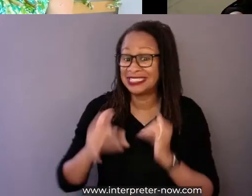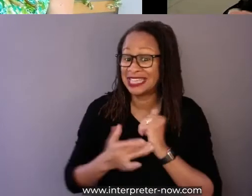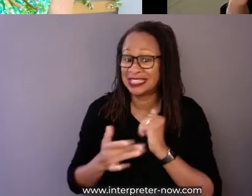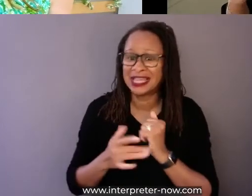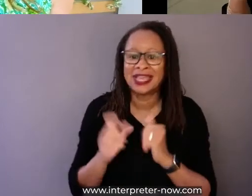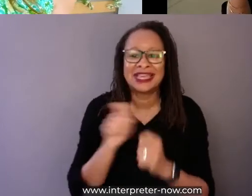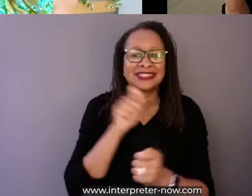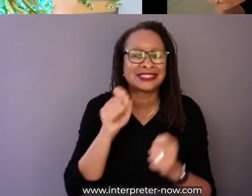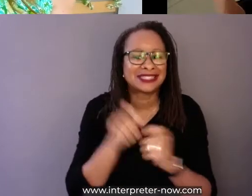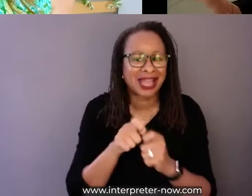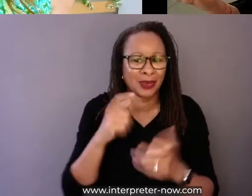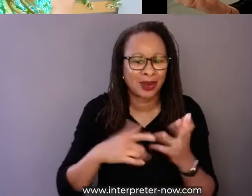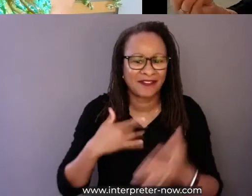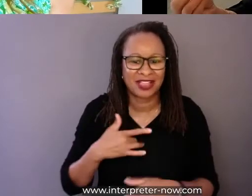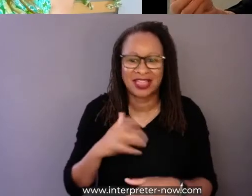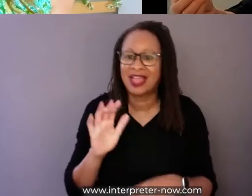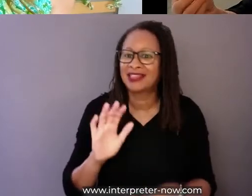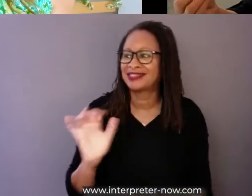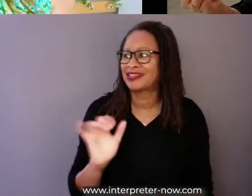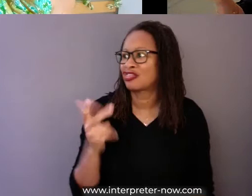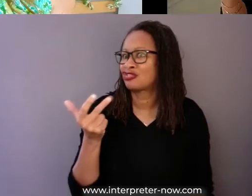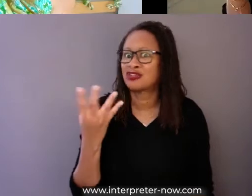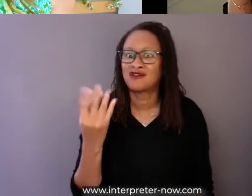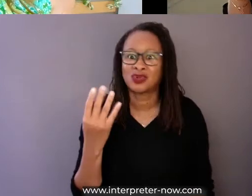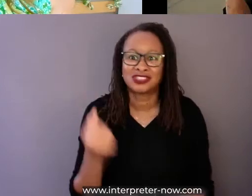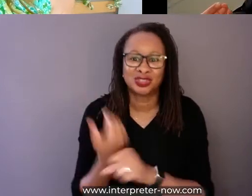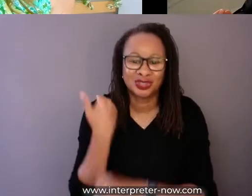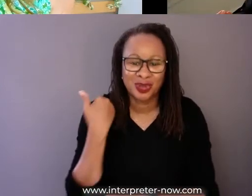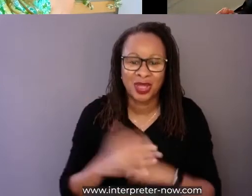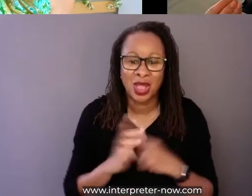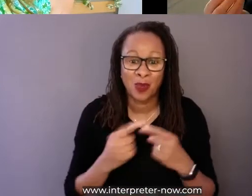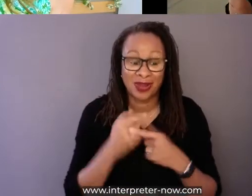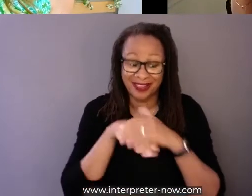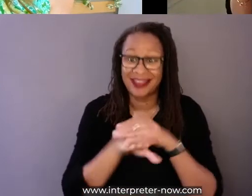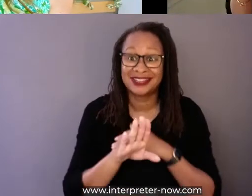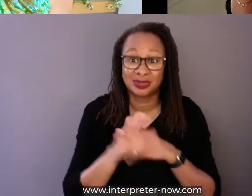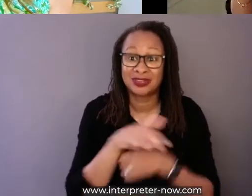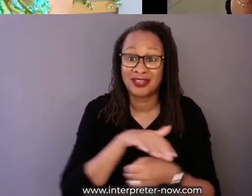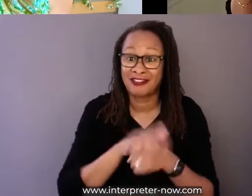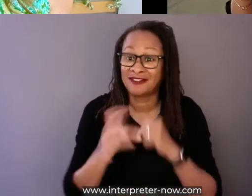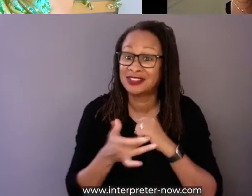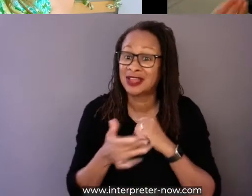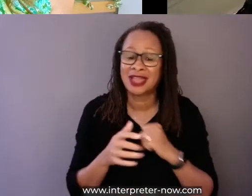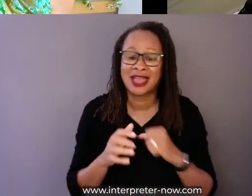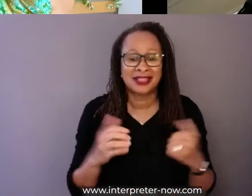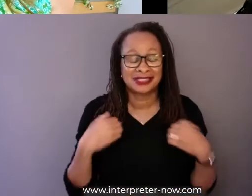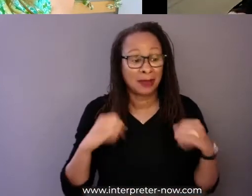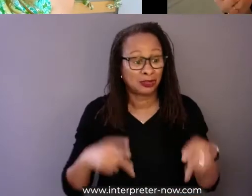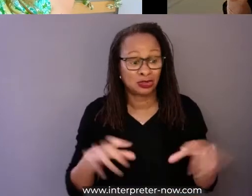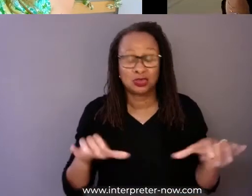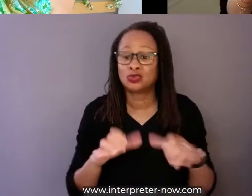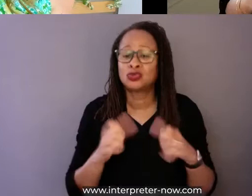is exactly what I felt like 13, 14 years ago when I got into it, where there is the opportunity to do so much